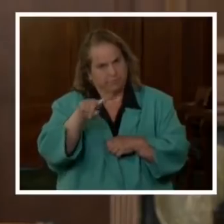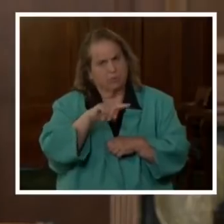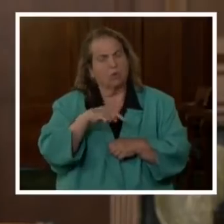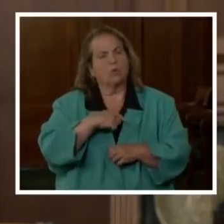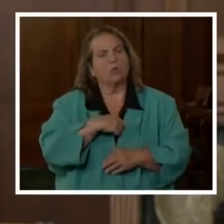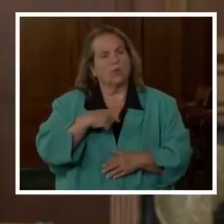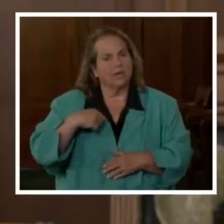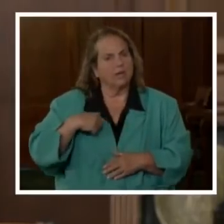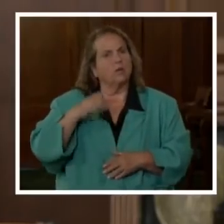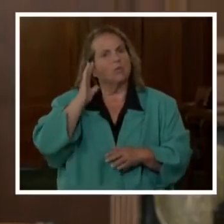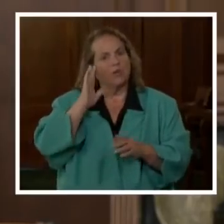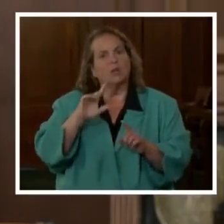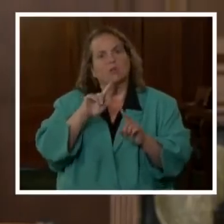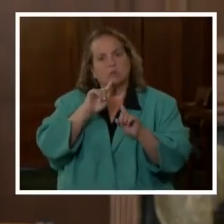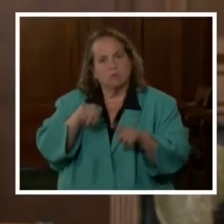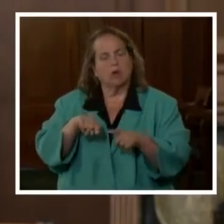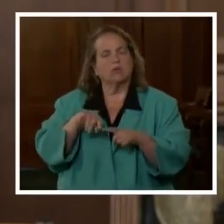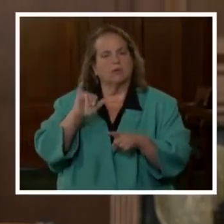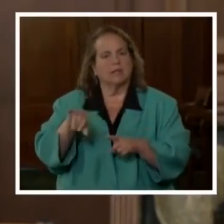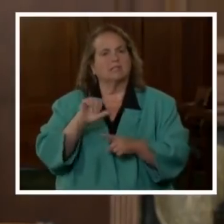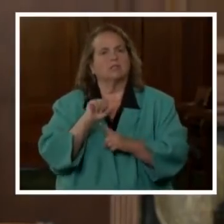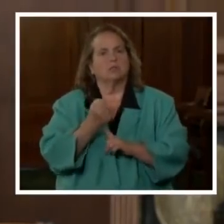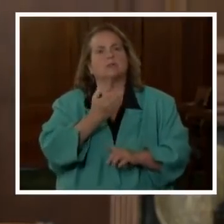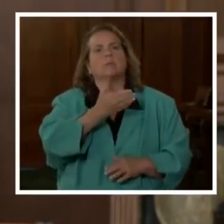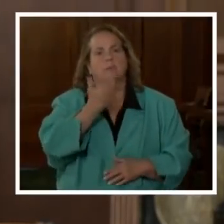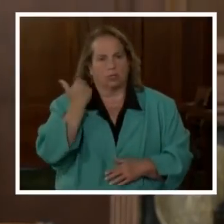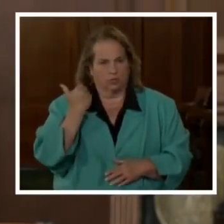We are going to respond to this incident better.